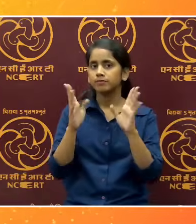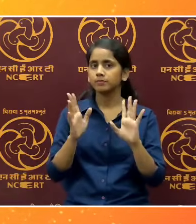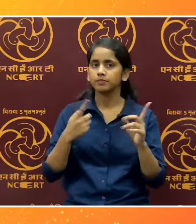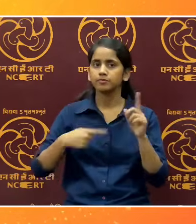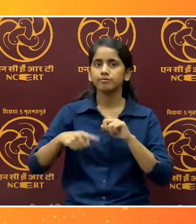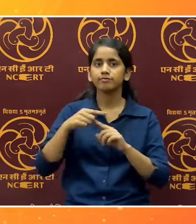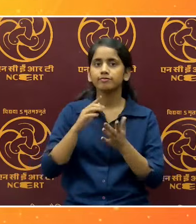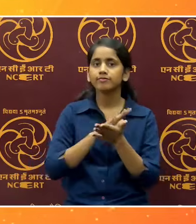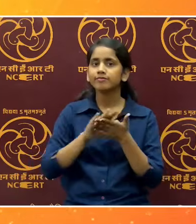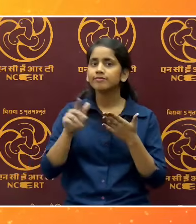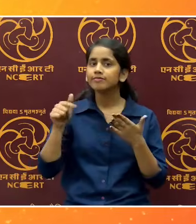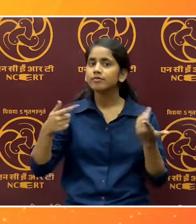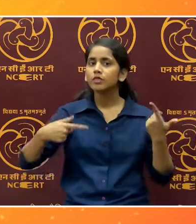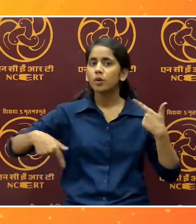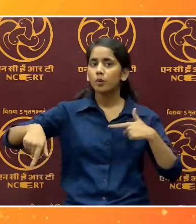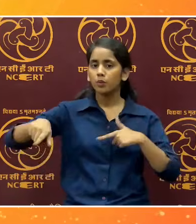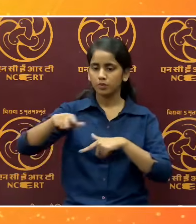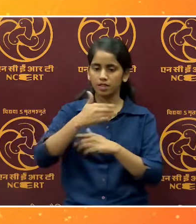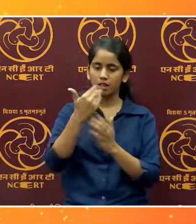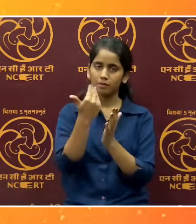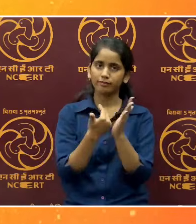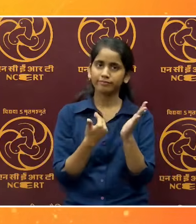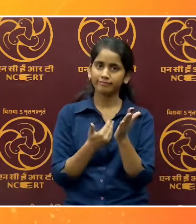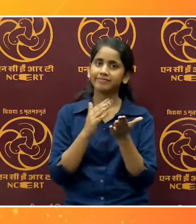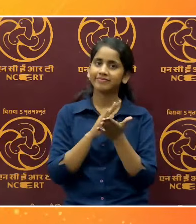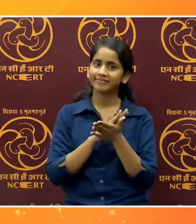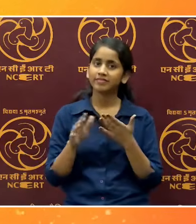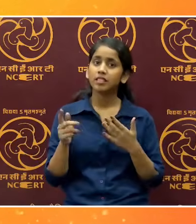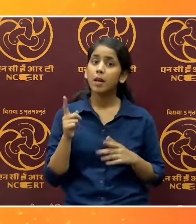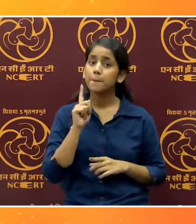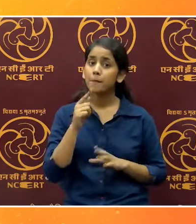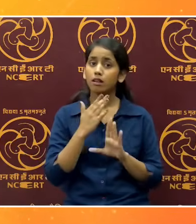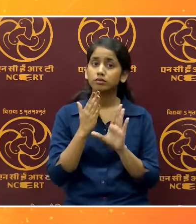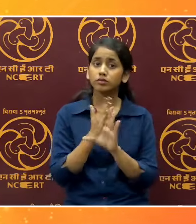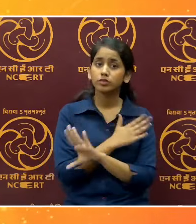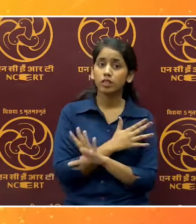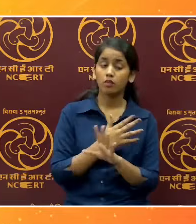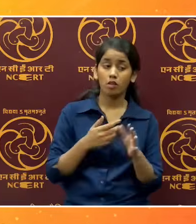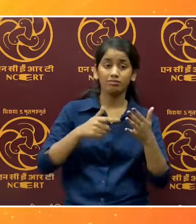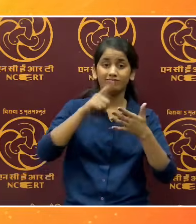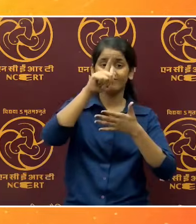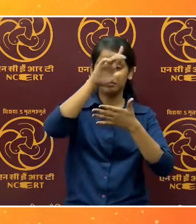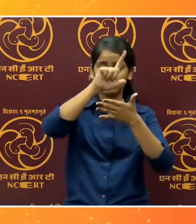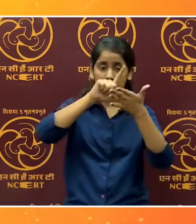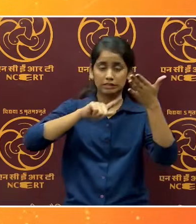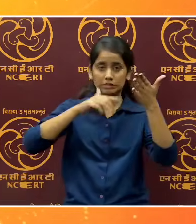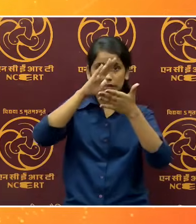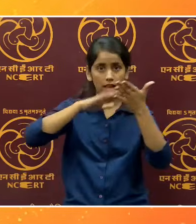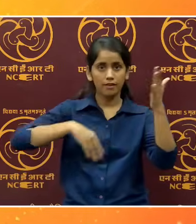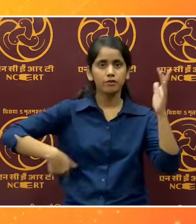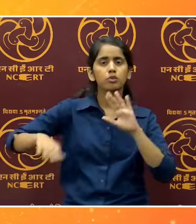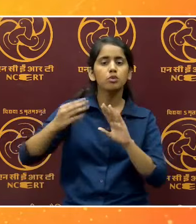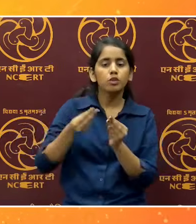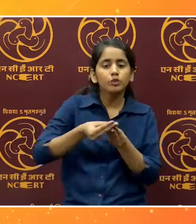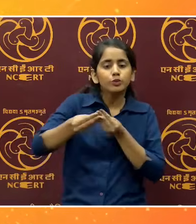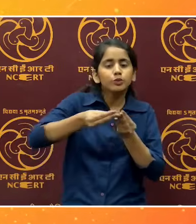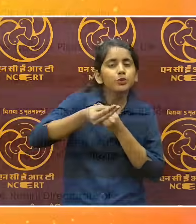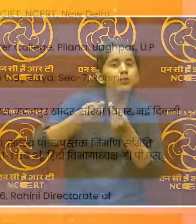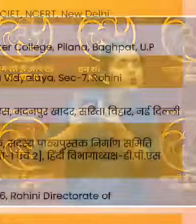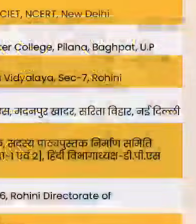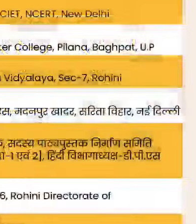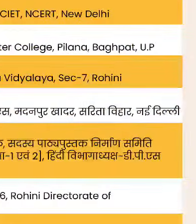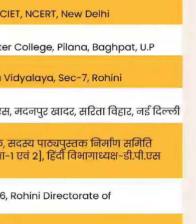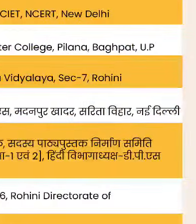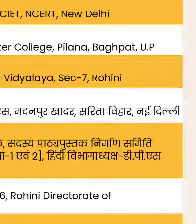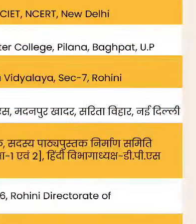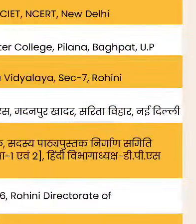all. With this, we are wrapping up our today's program, but we have a long list of the programs that are going to happen in this particular